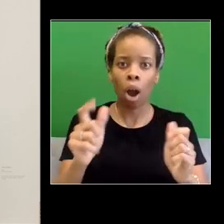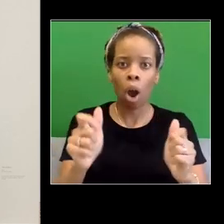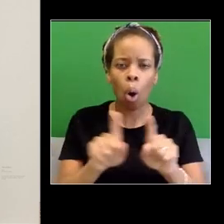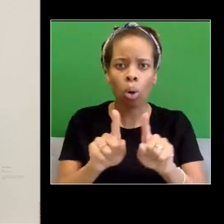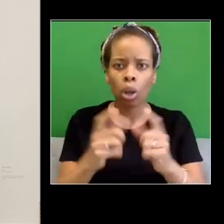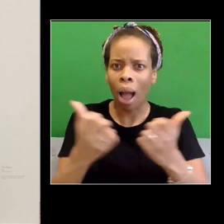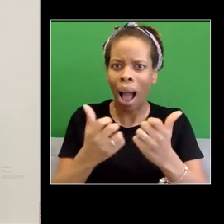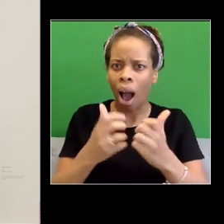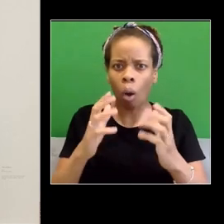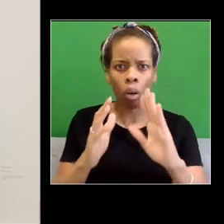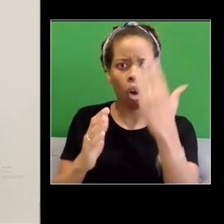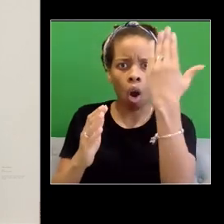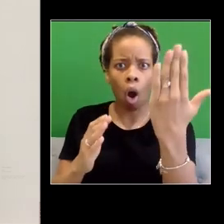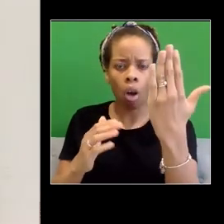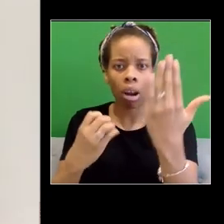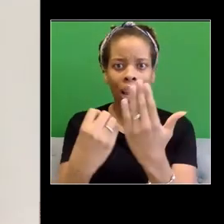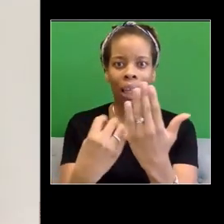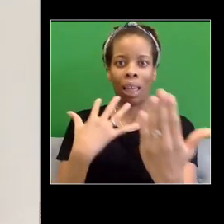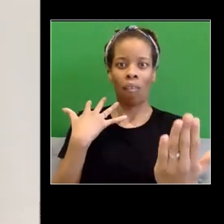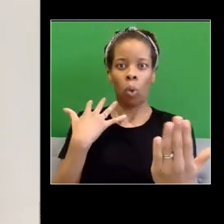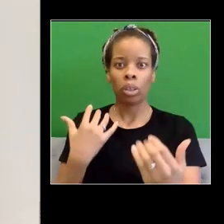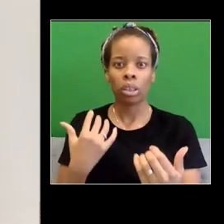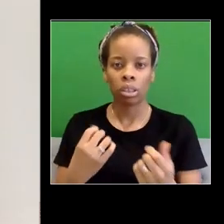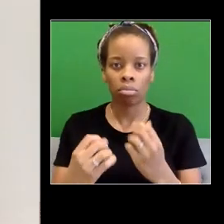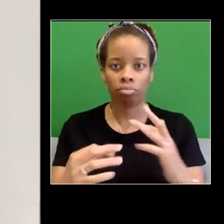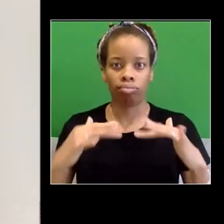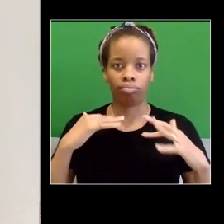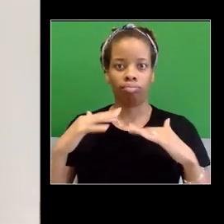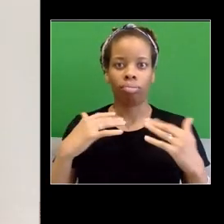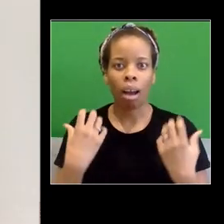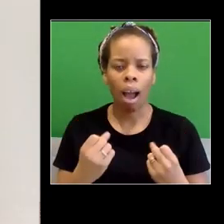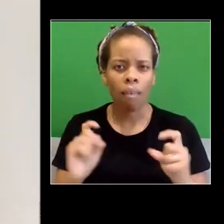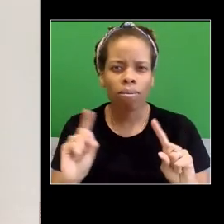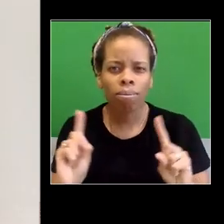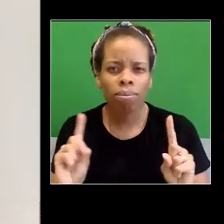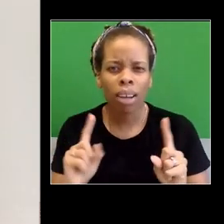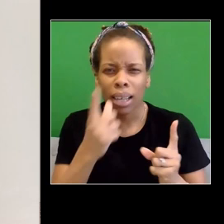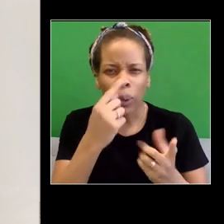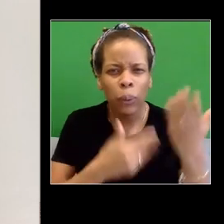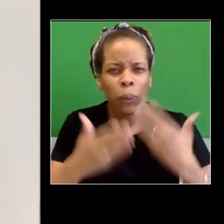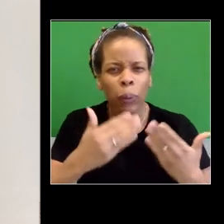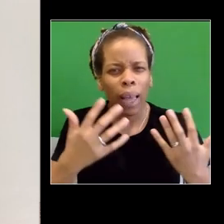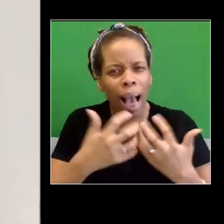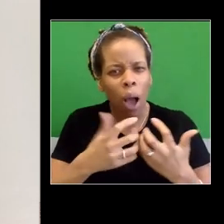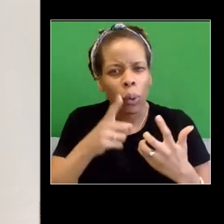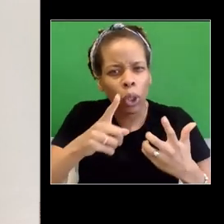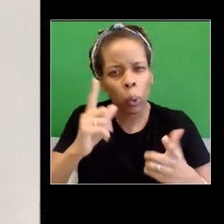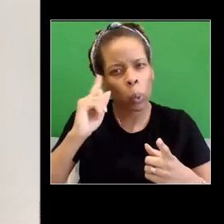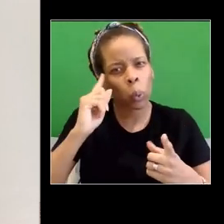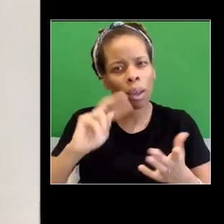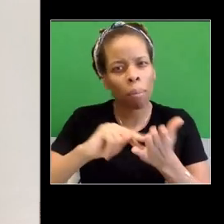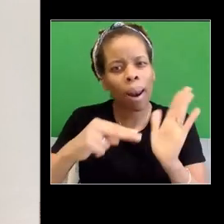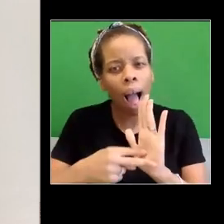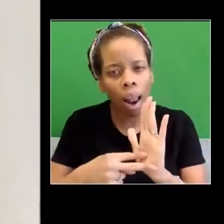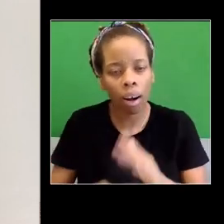space. And if maybe you could speak about that in relation to how this exhibition is installed. Yeah, so